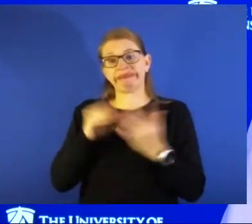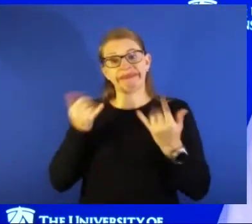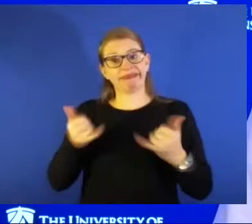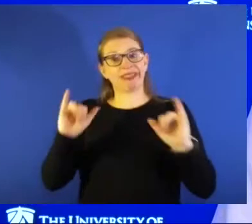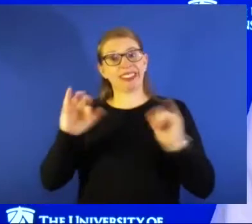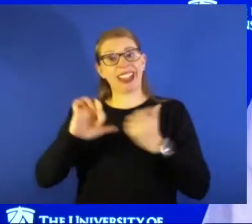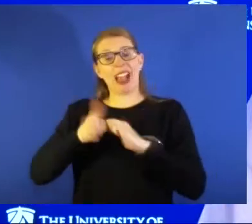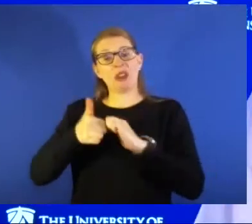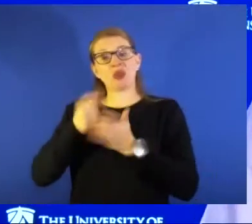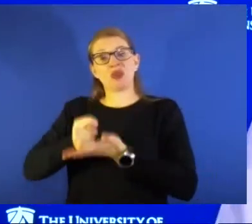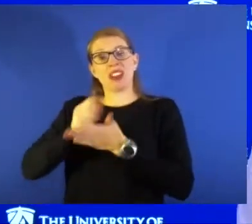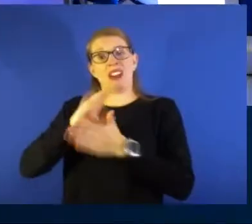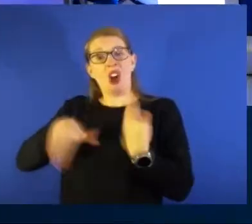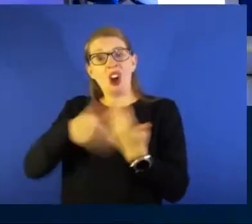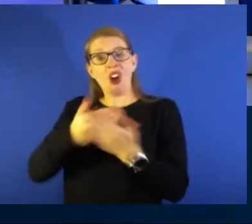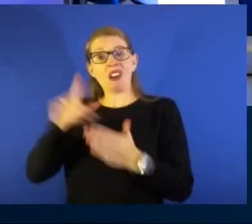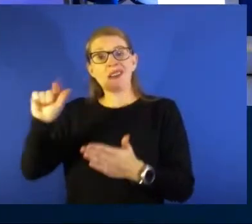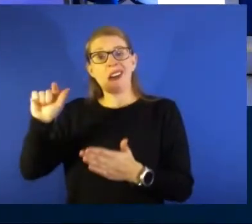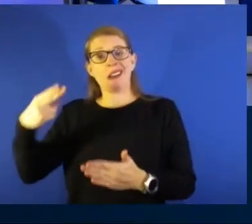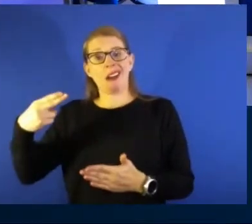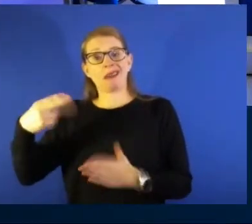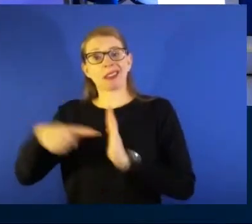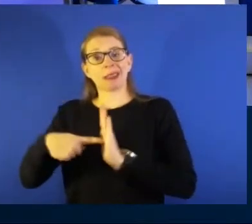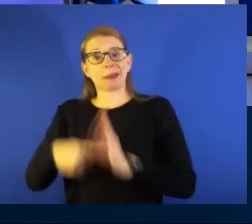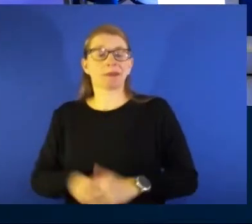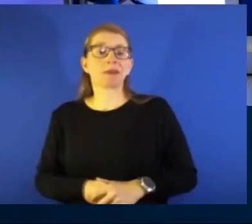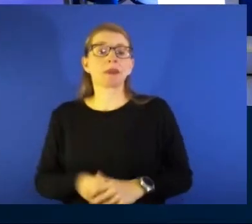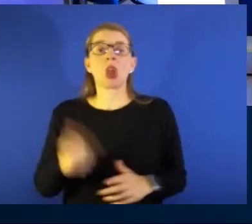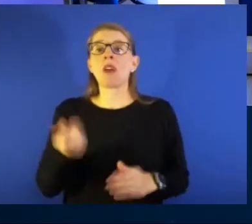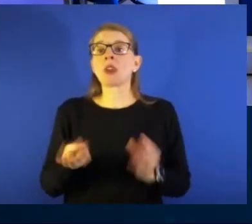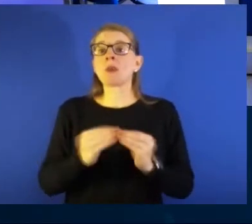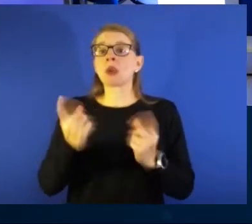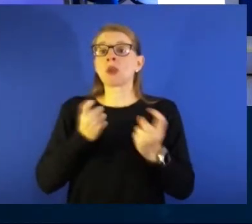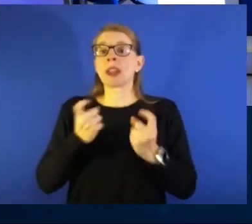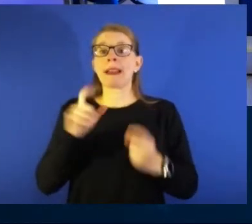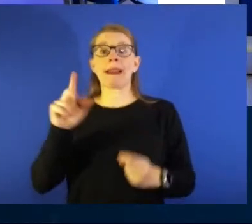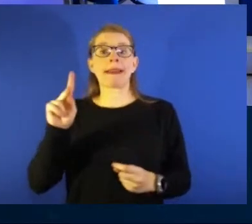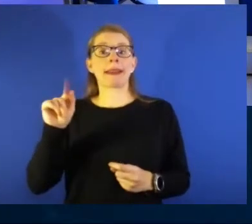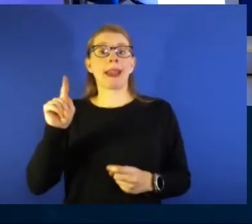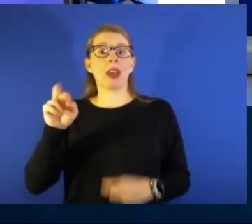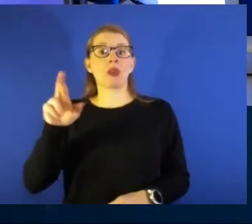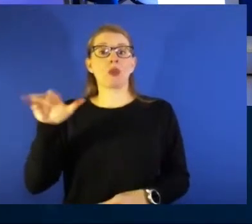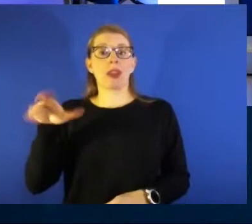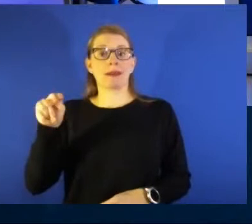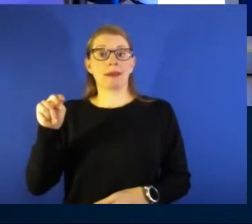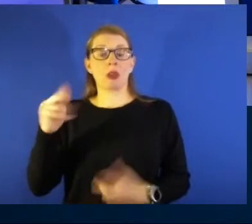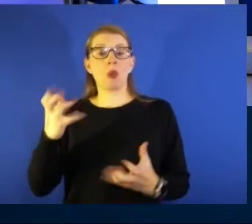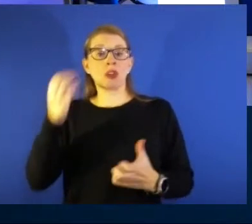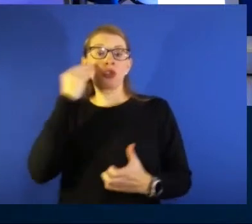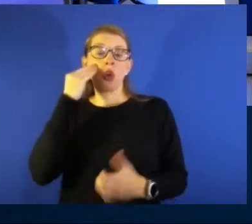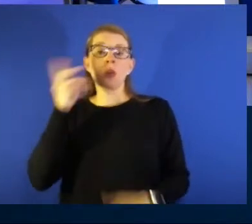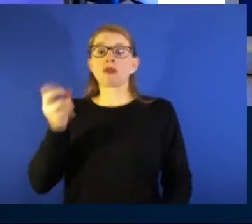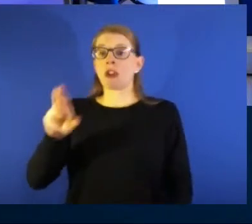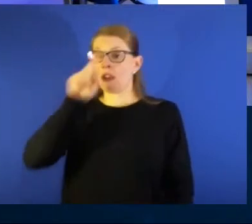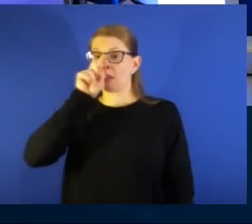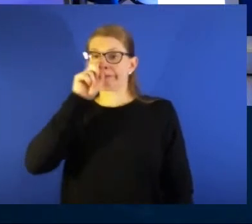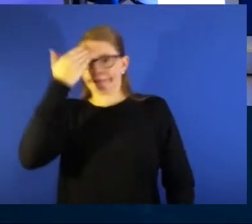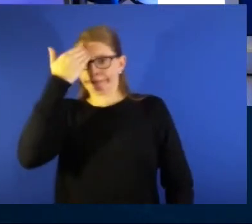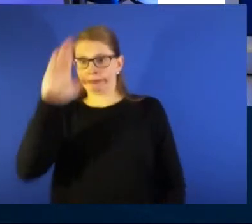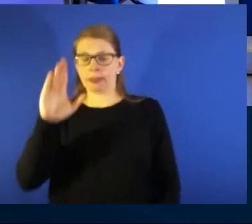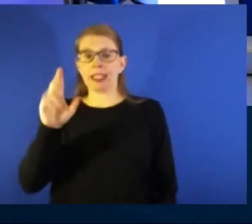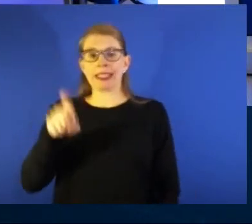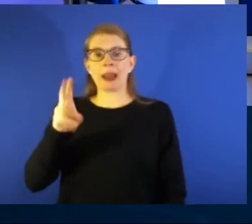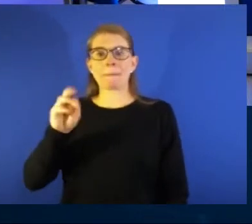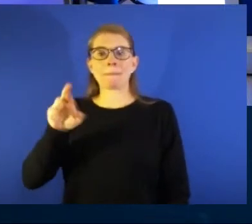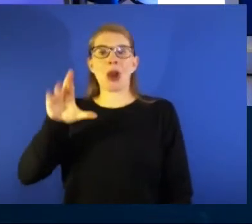COVID symptoms. Okay, just a few more questions. Catherine wants to know, Dr. Hawkinson, not sure if you know this, we need Mario Castro for this one,